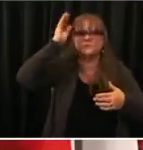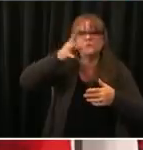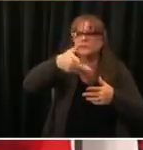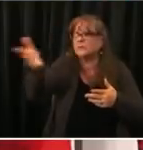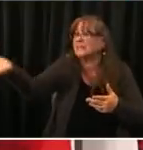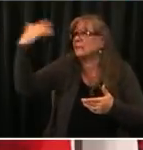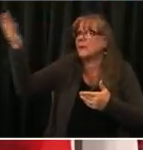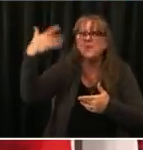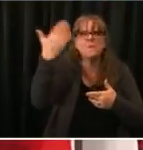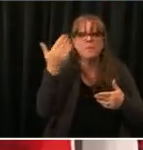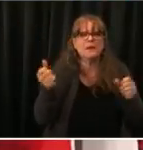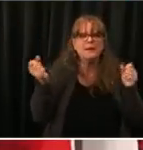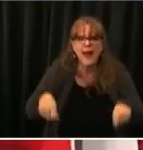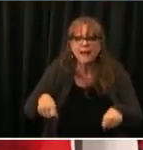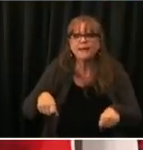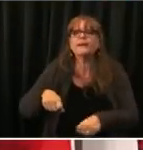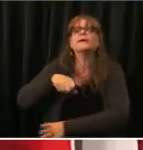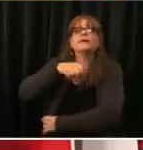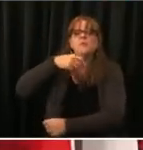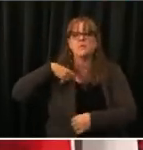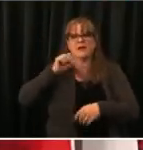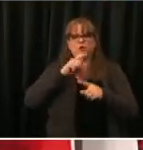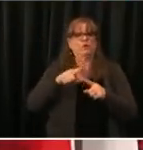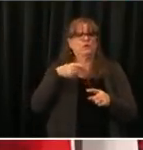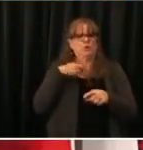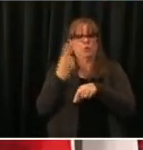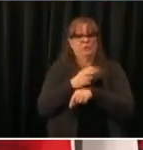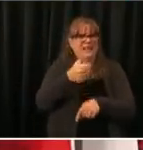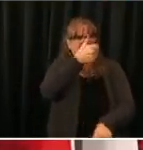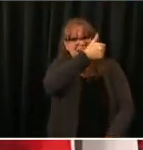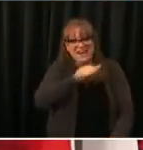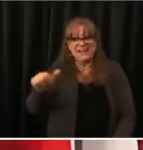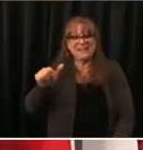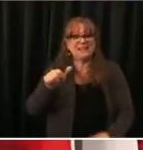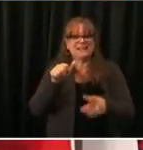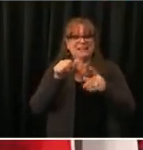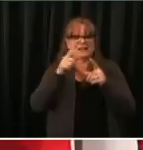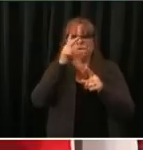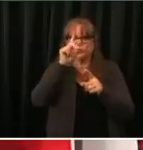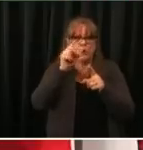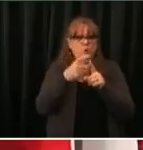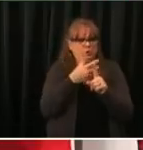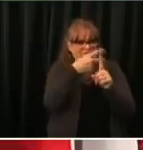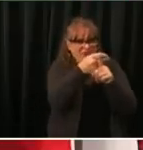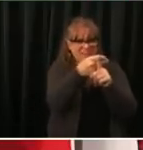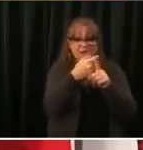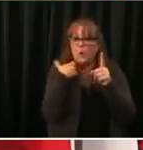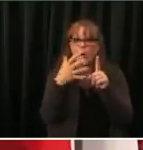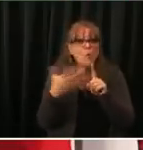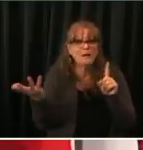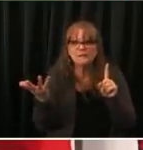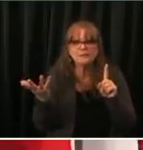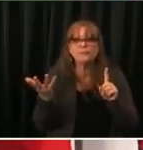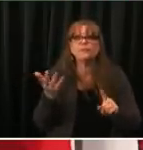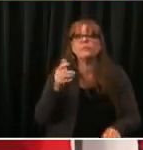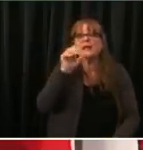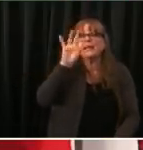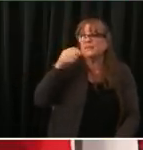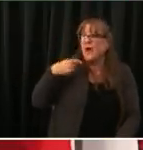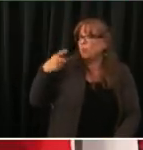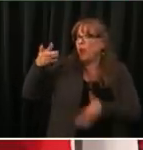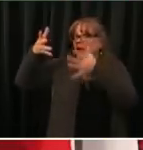is use every dose. There should not be any doses wasted in our state. If for some reason you have an extra dose and the person over 70 didn't show